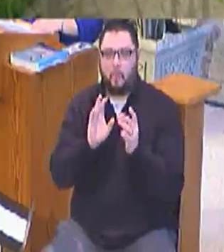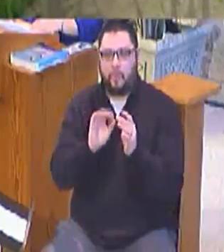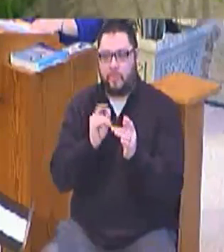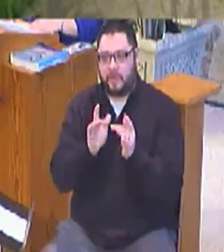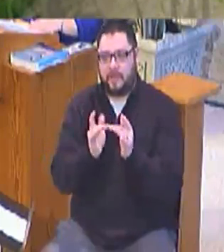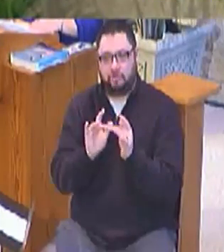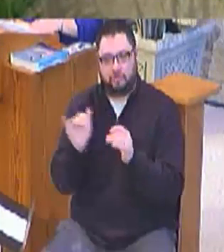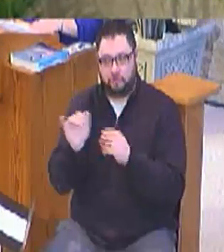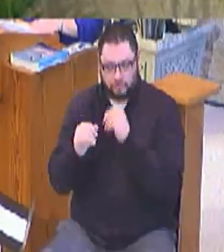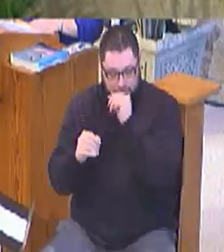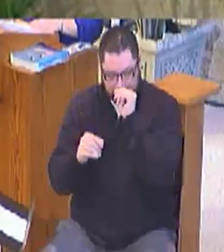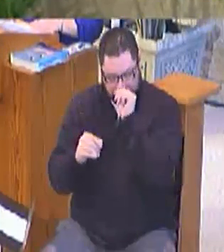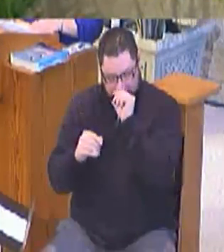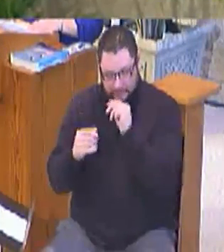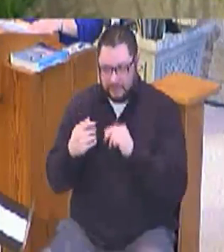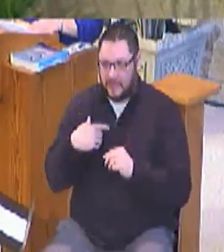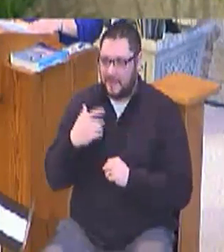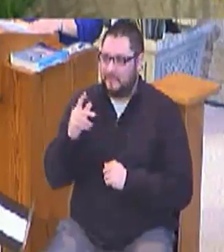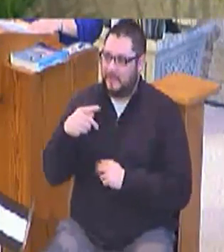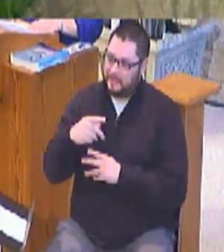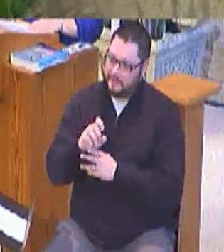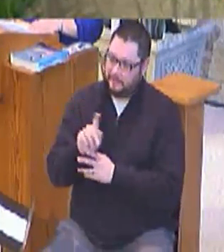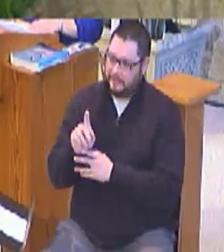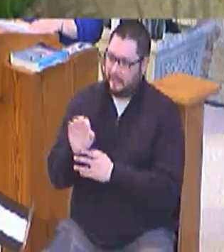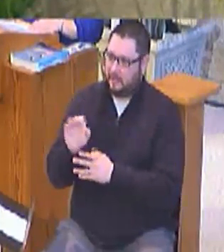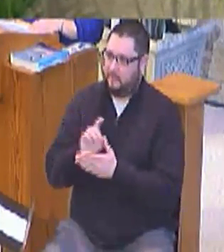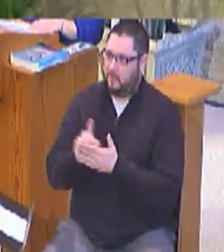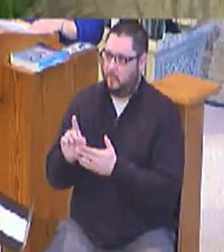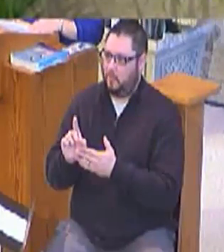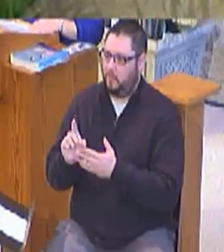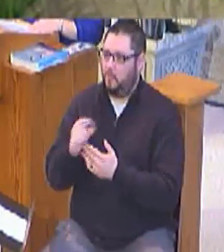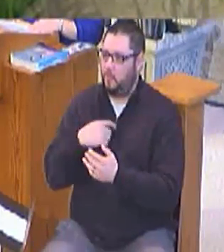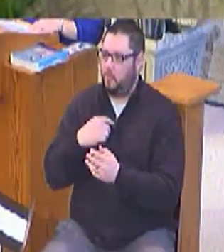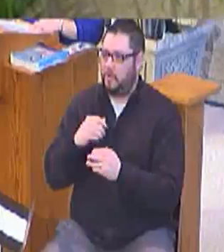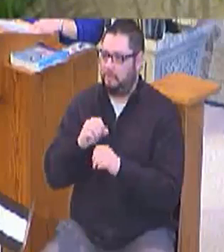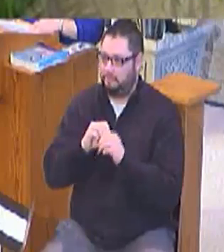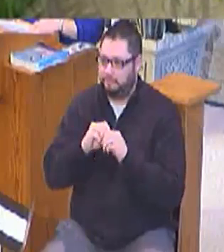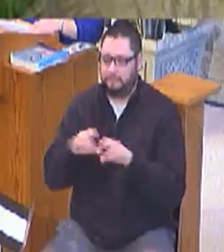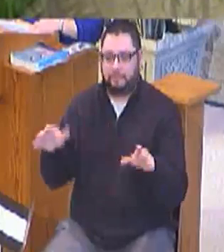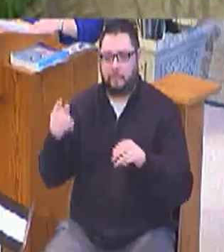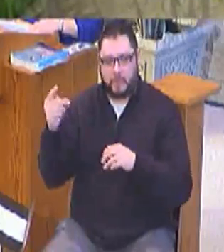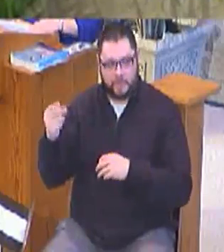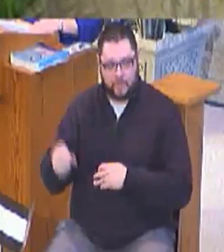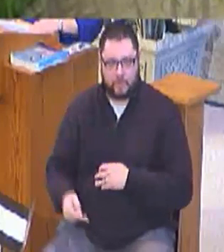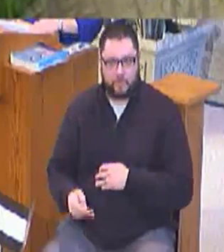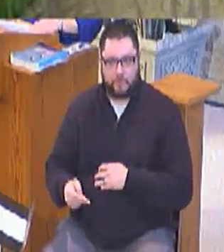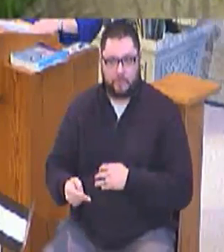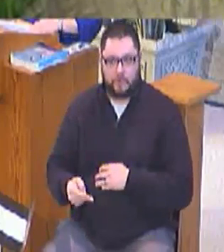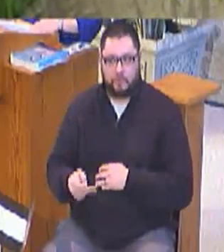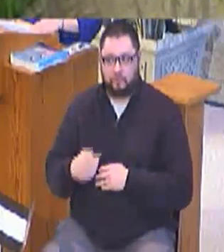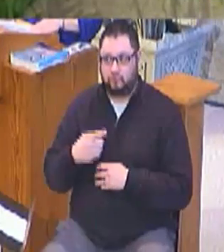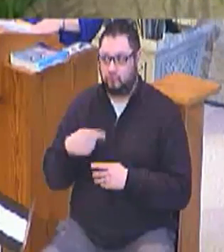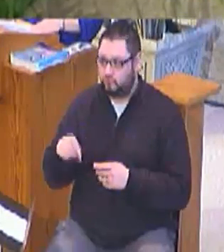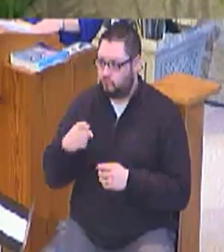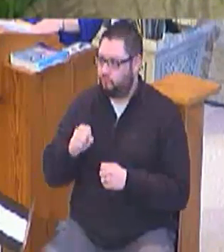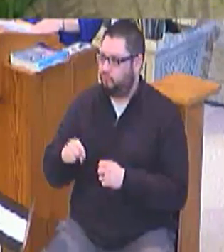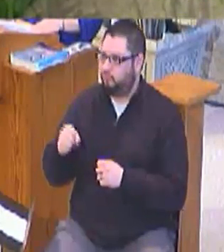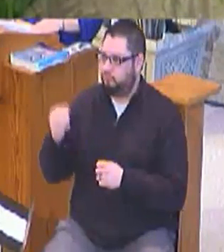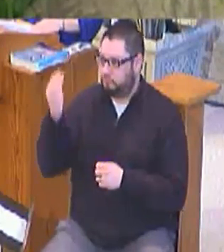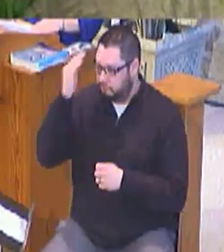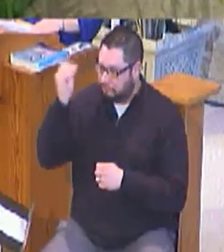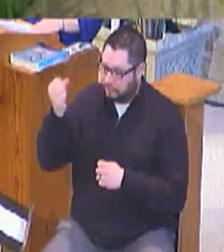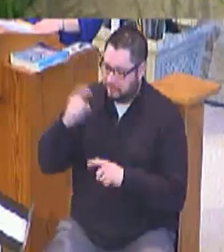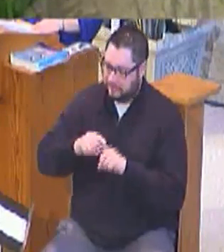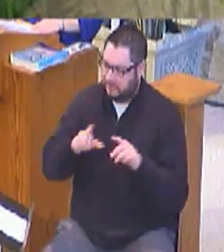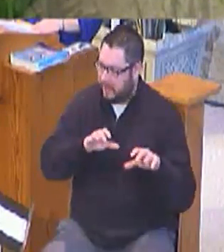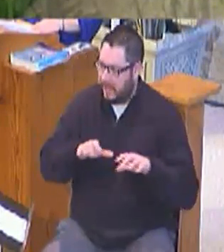get our Peak of the Week. It's an email that we send out through Constant Contact every Thursday to help keep you informed of the activities going on